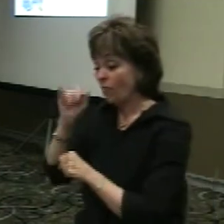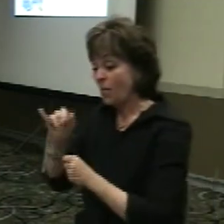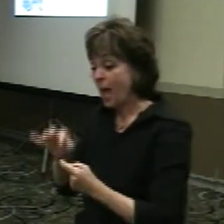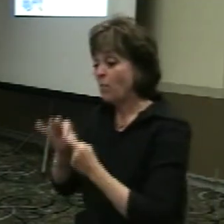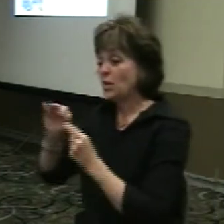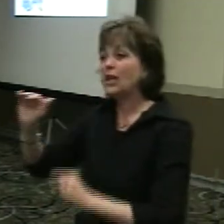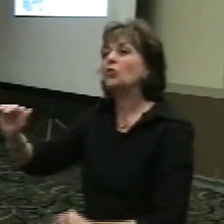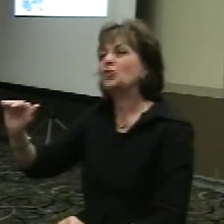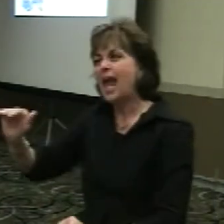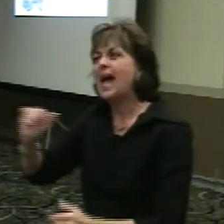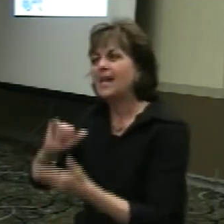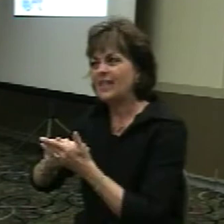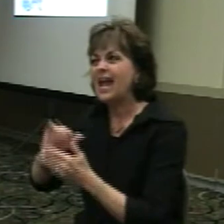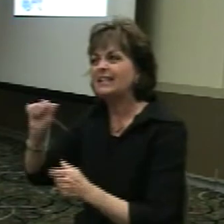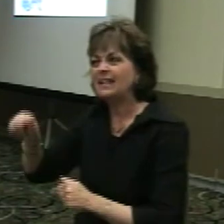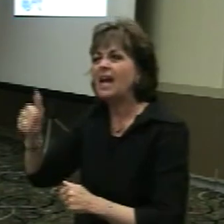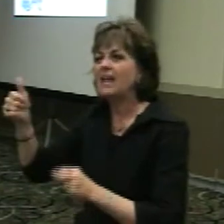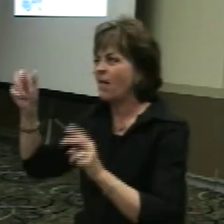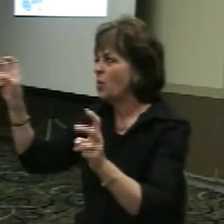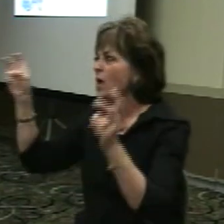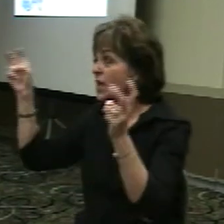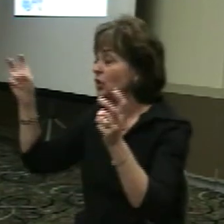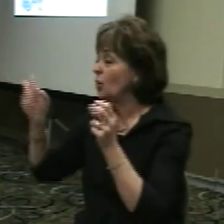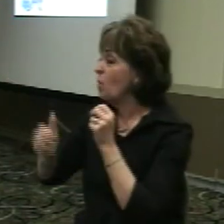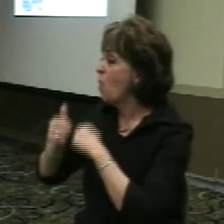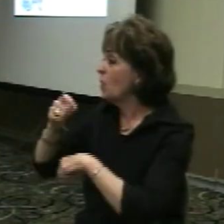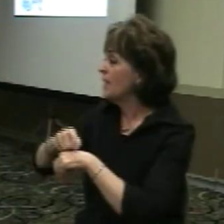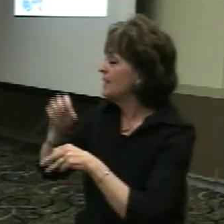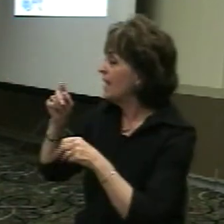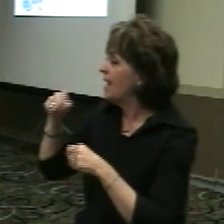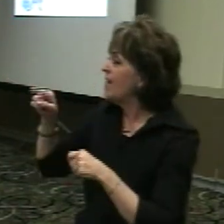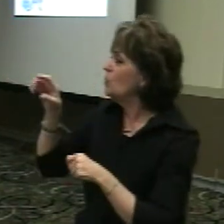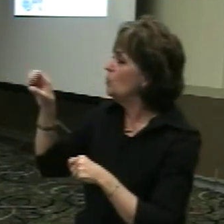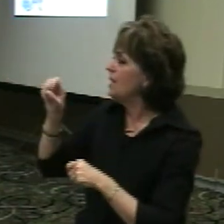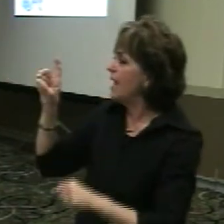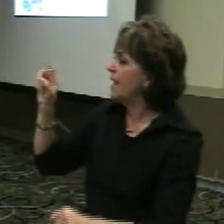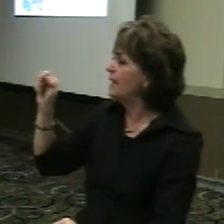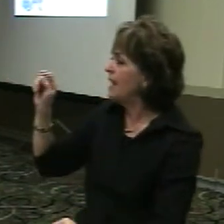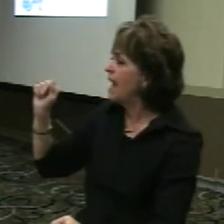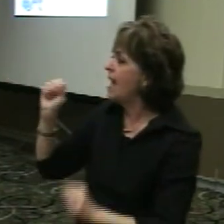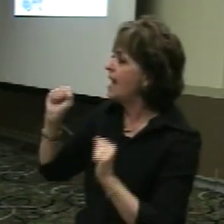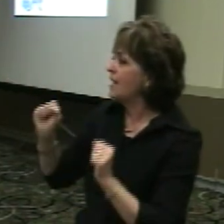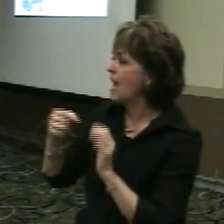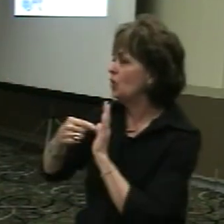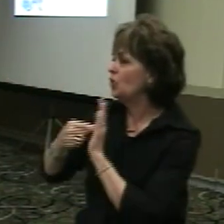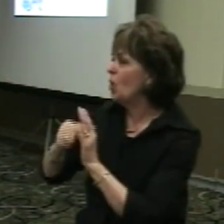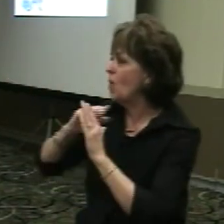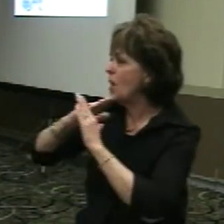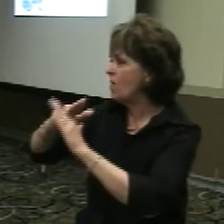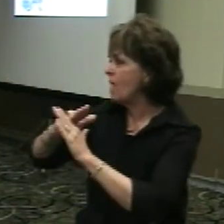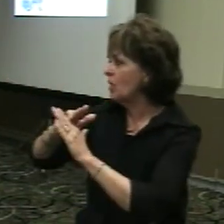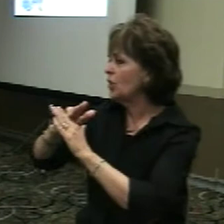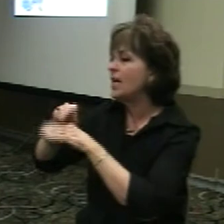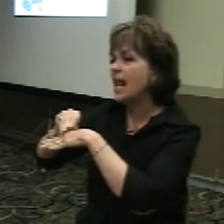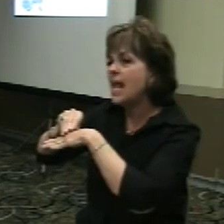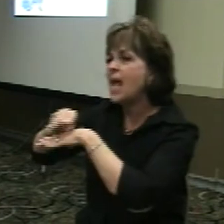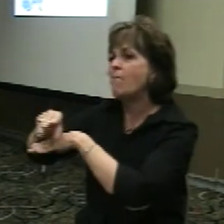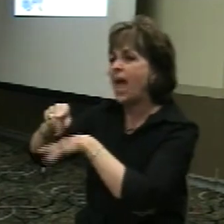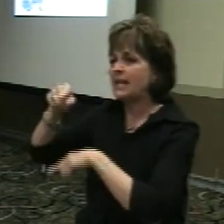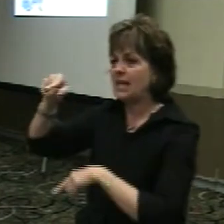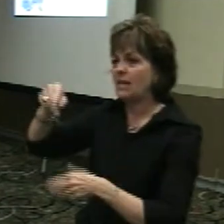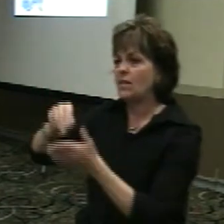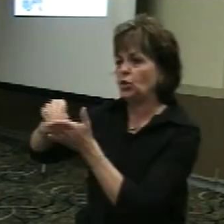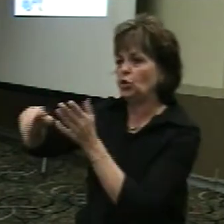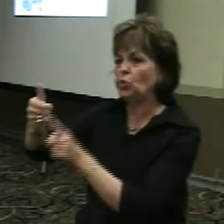particular child? That's a whole other issue. In most cases, if you are taking data and can show the intervention is having an impact on